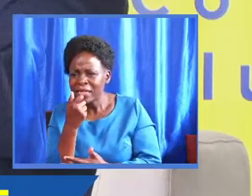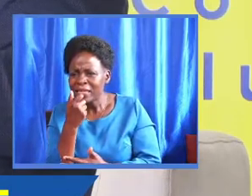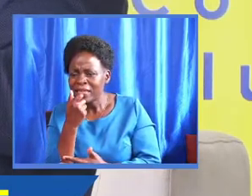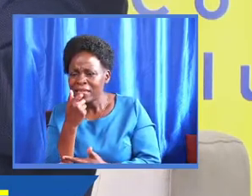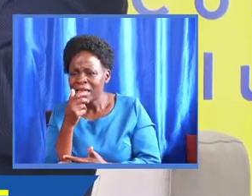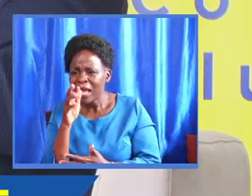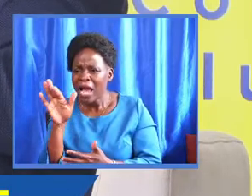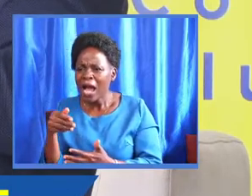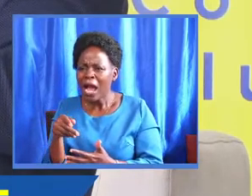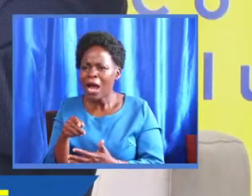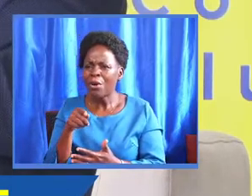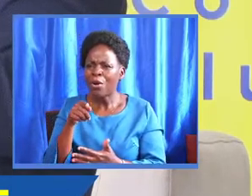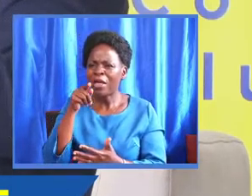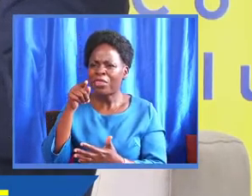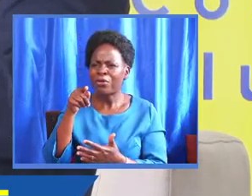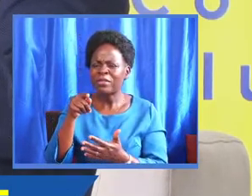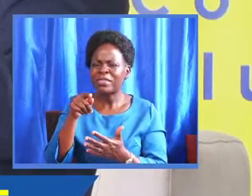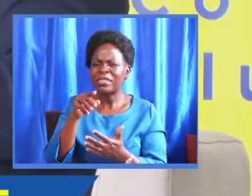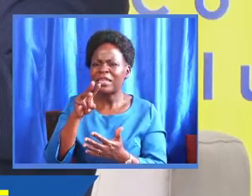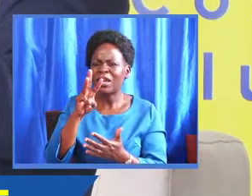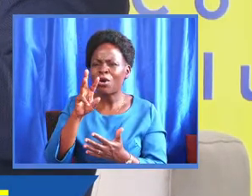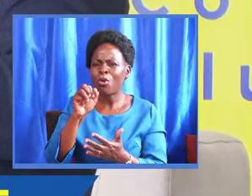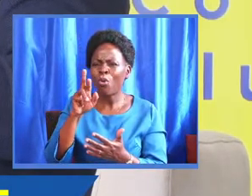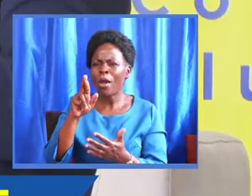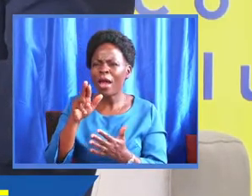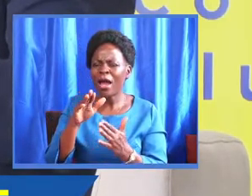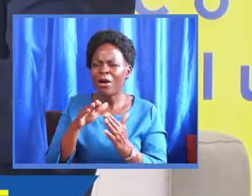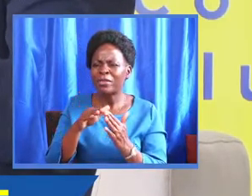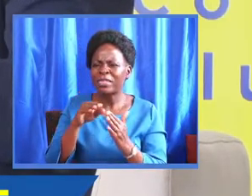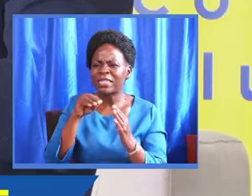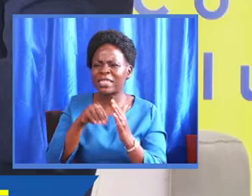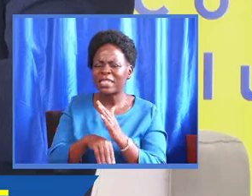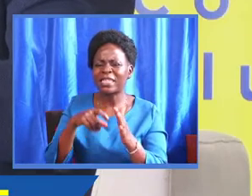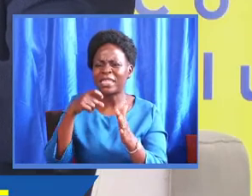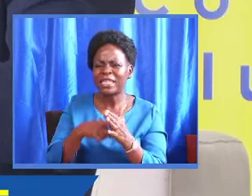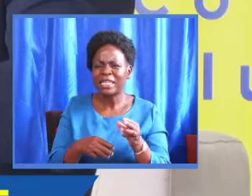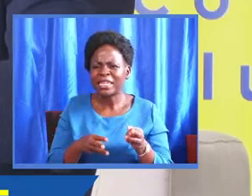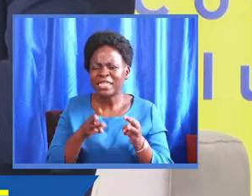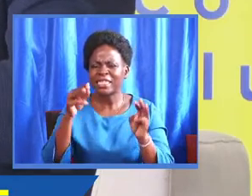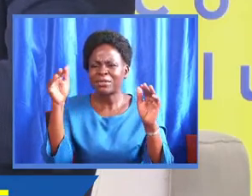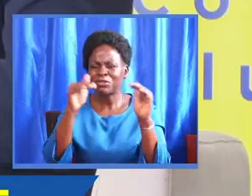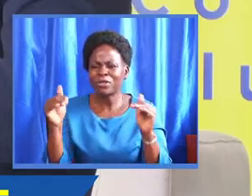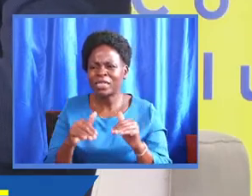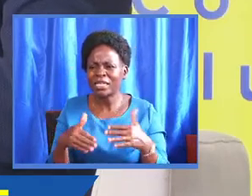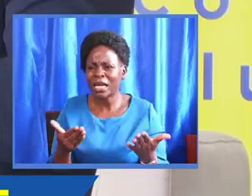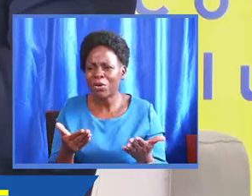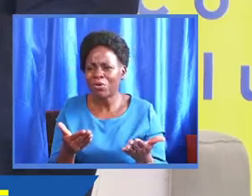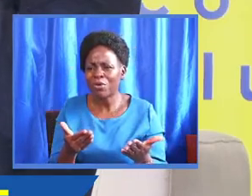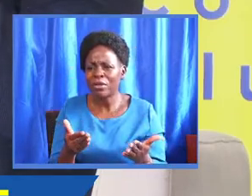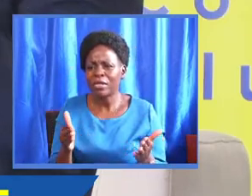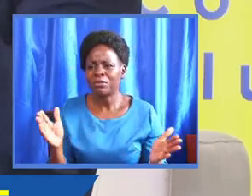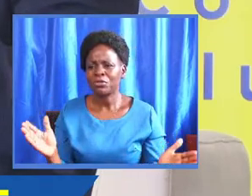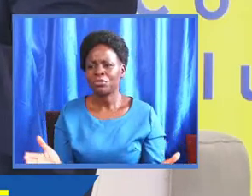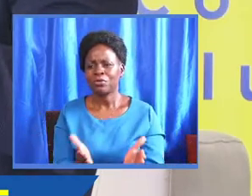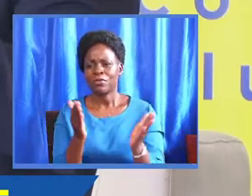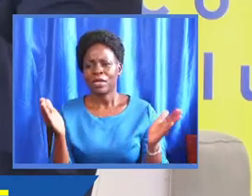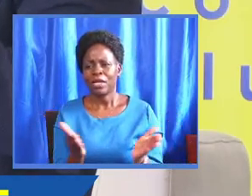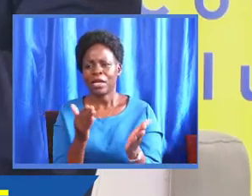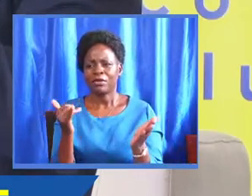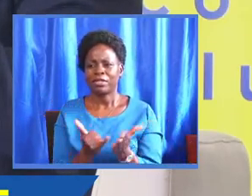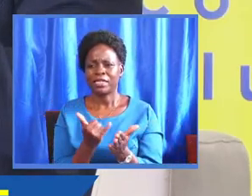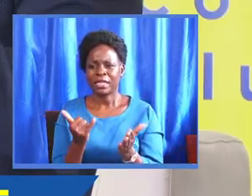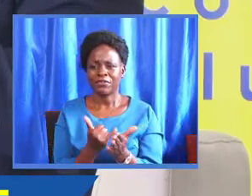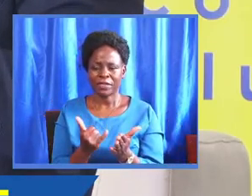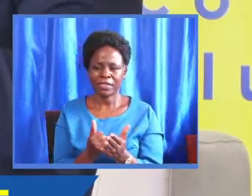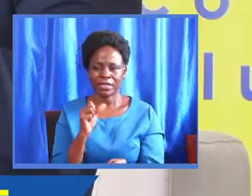how are those that rent warehouses catered for in the tax system structures in terms of encouraging investors to engage in